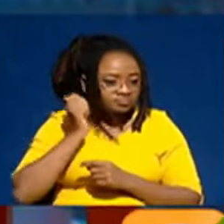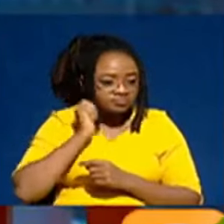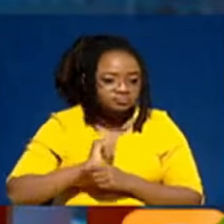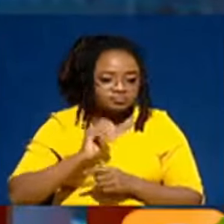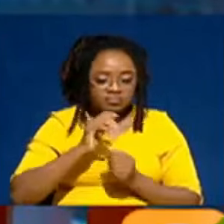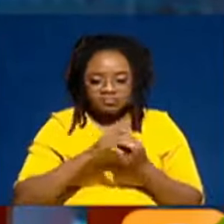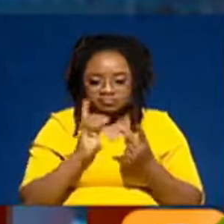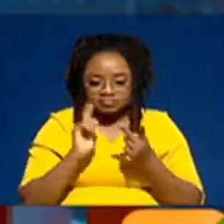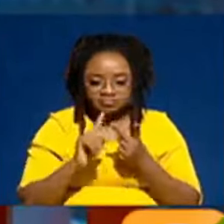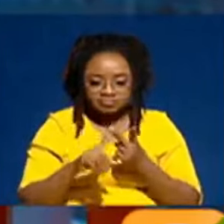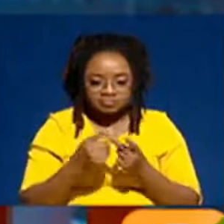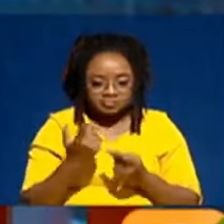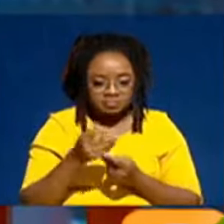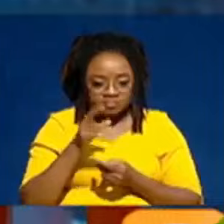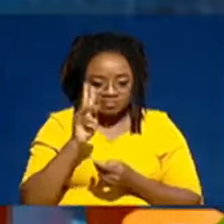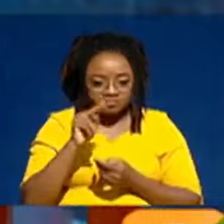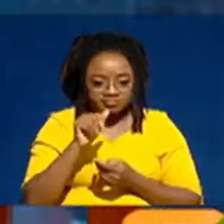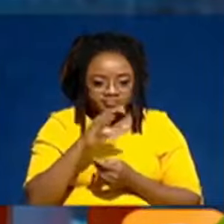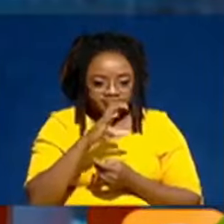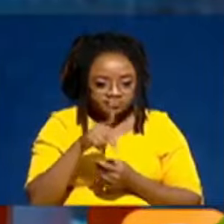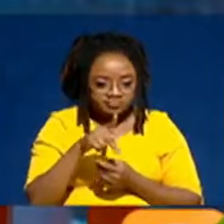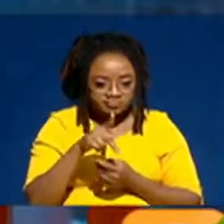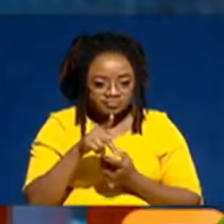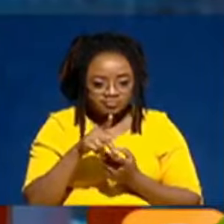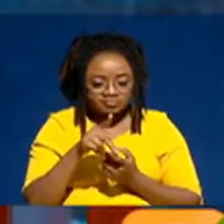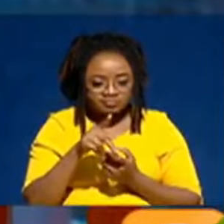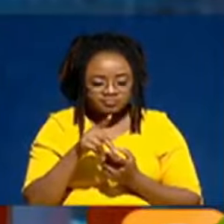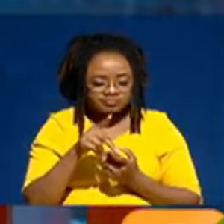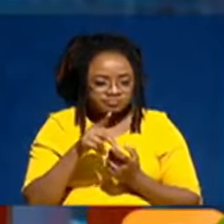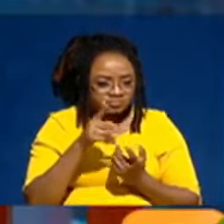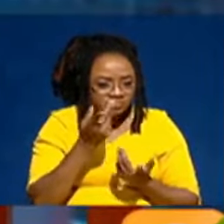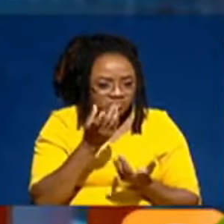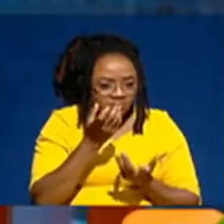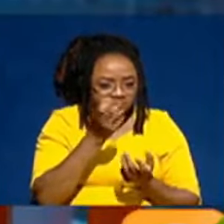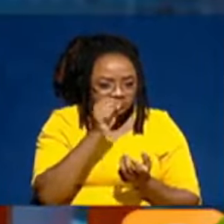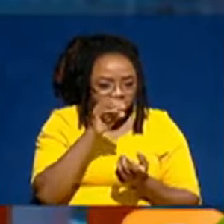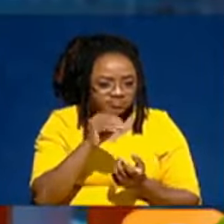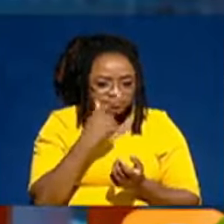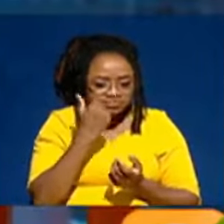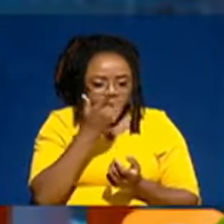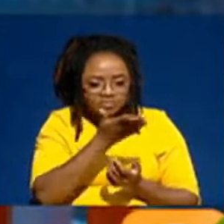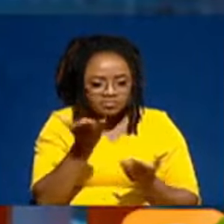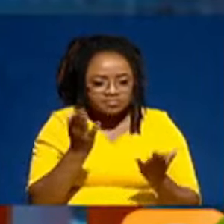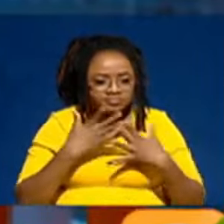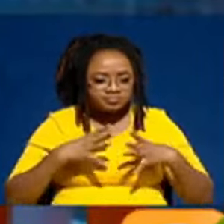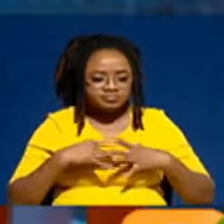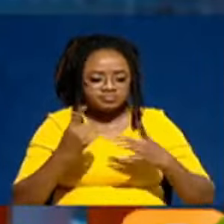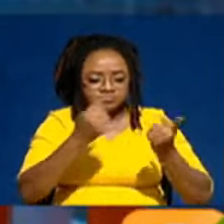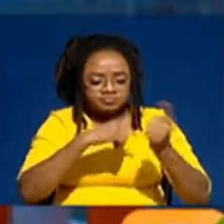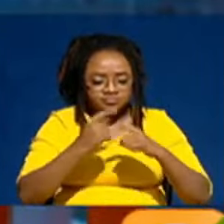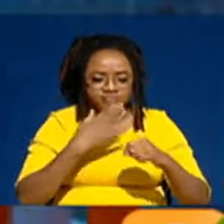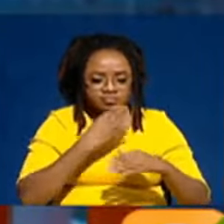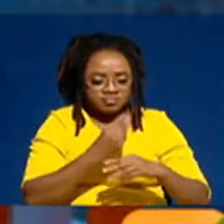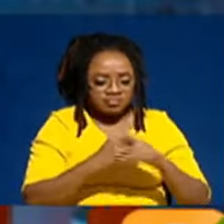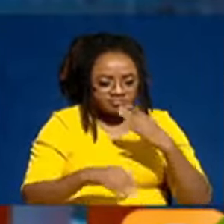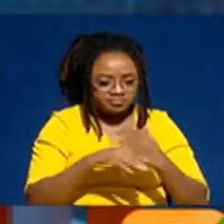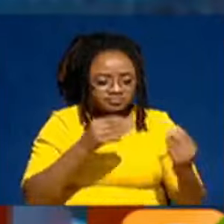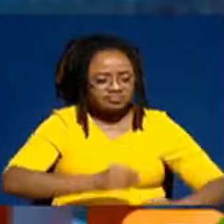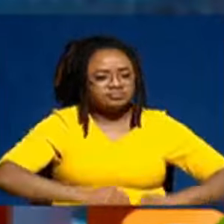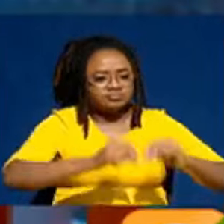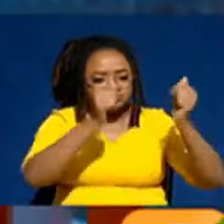is ours. The deposit ours is ours. So who are these guys who are coming here just to build and making money? I